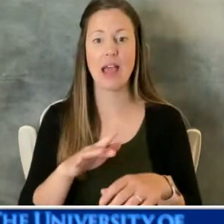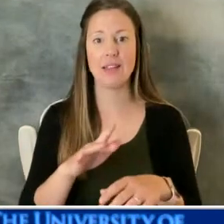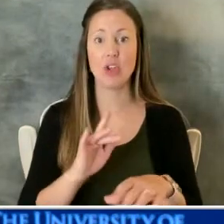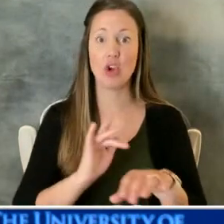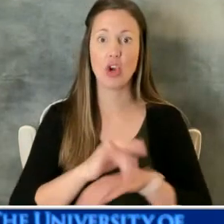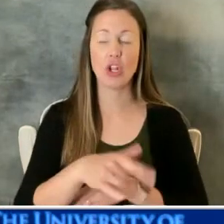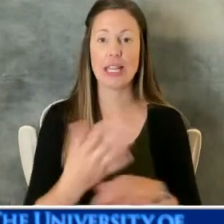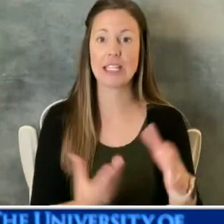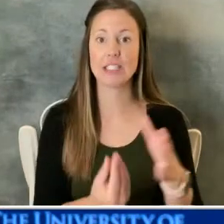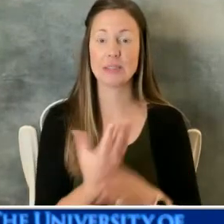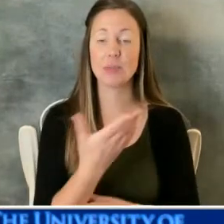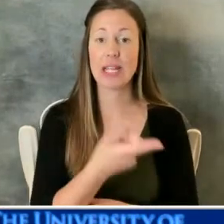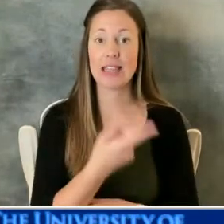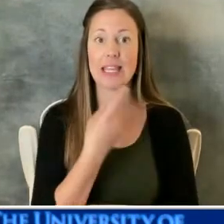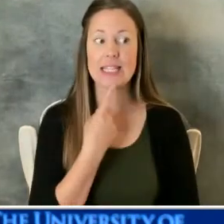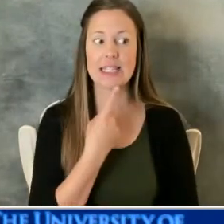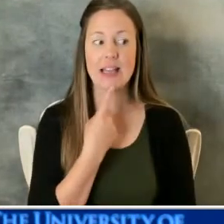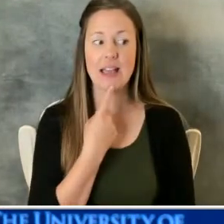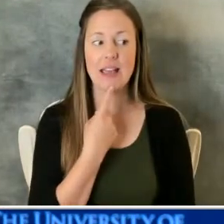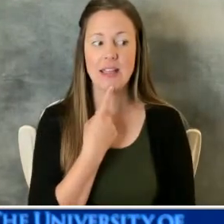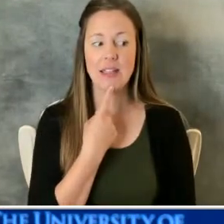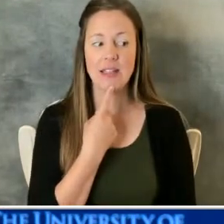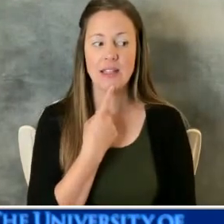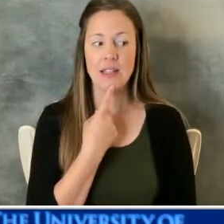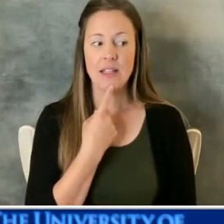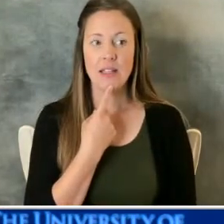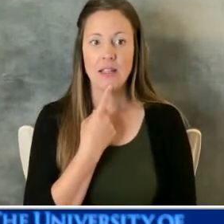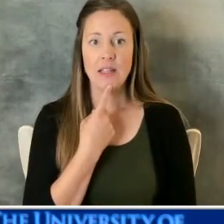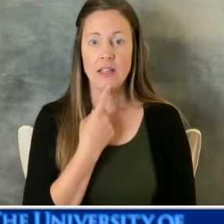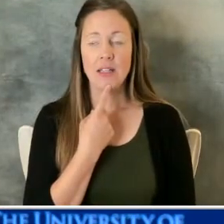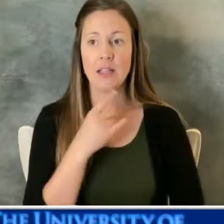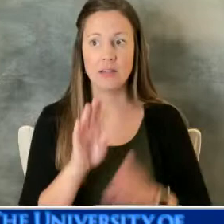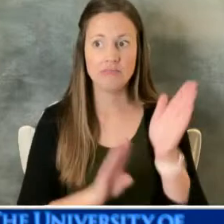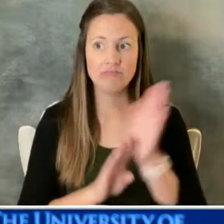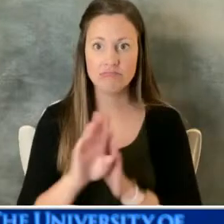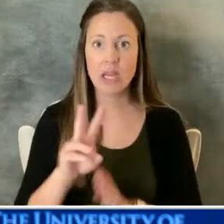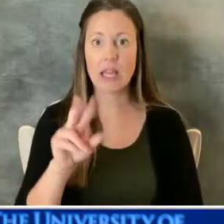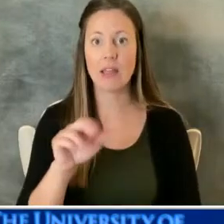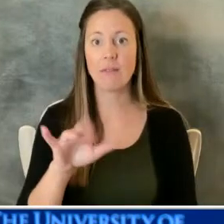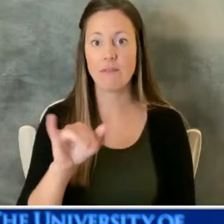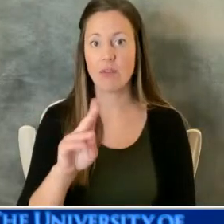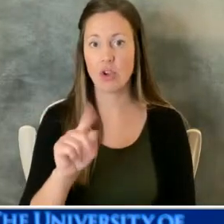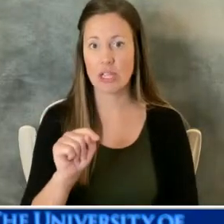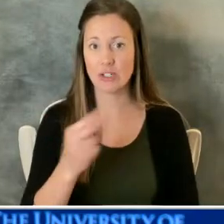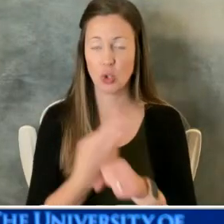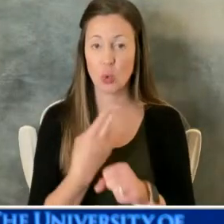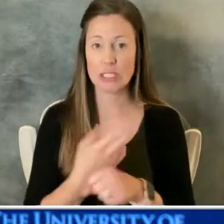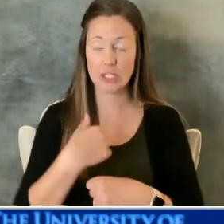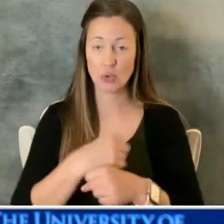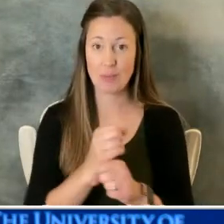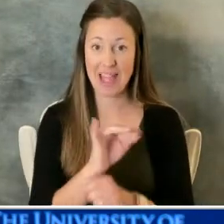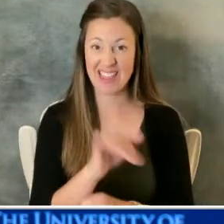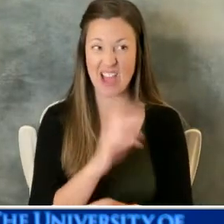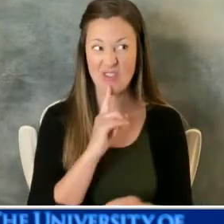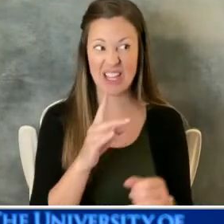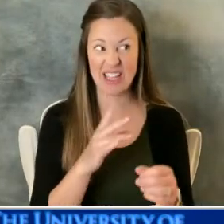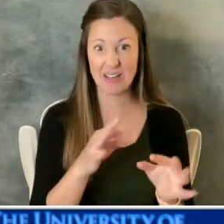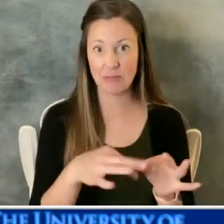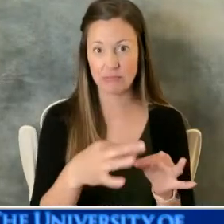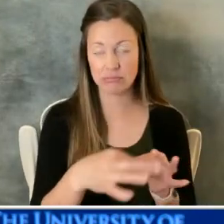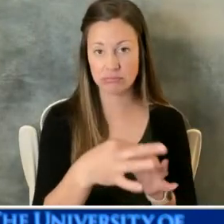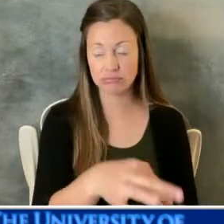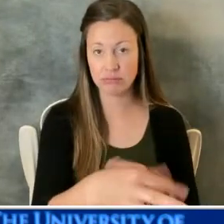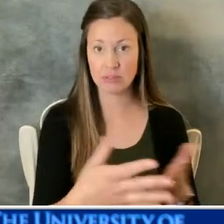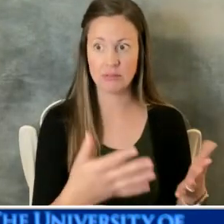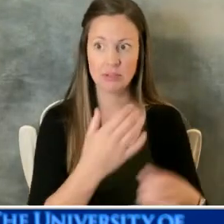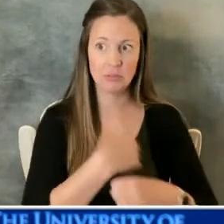what spike variant they were using to make it. It unfortunately was delayed in production for some reason. We still don't understand why. So